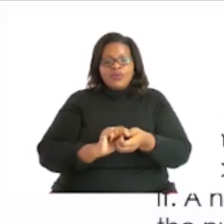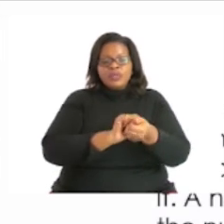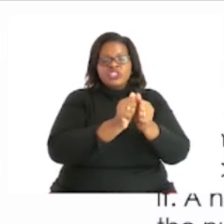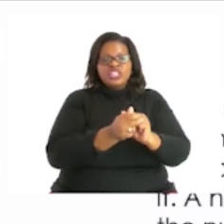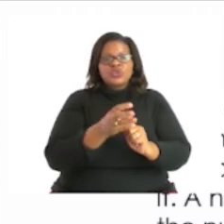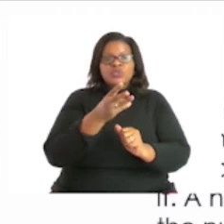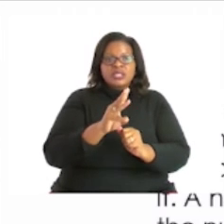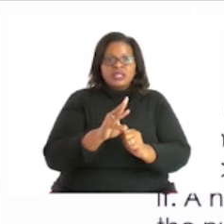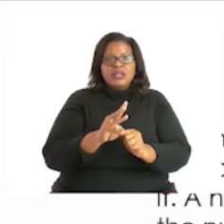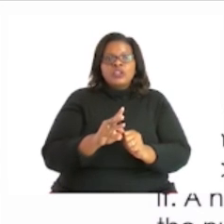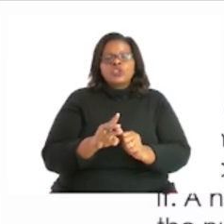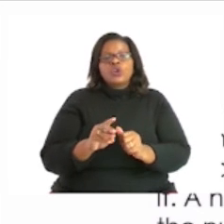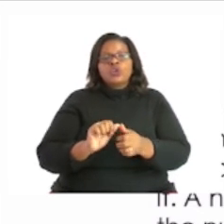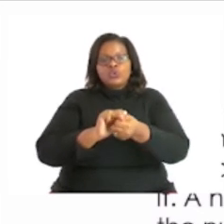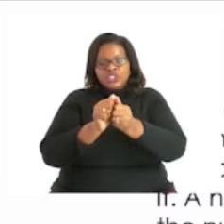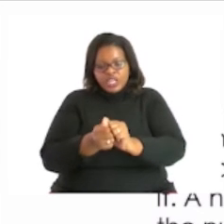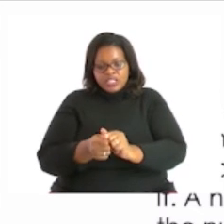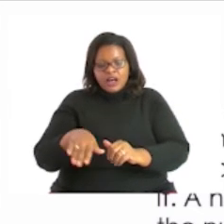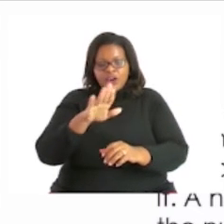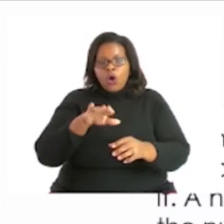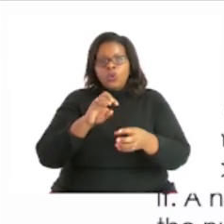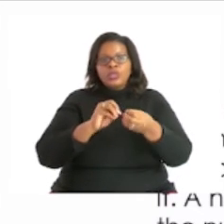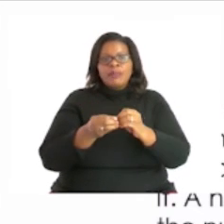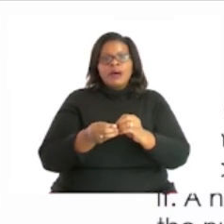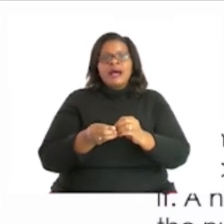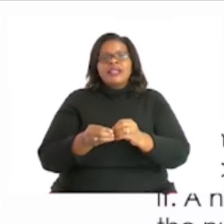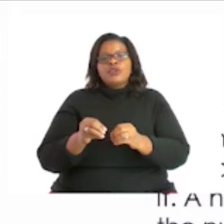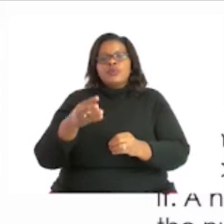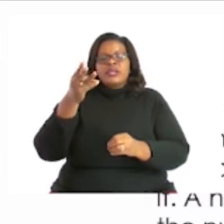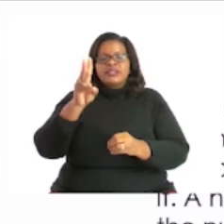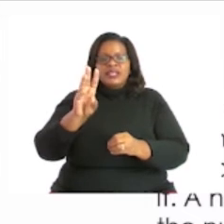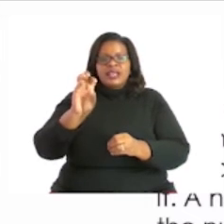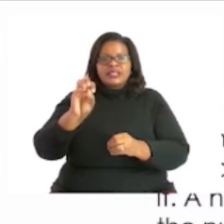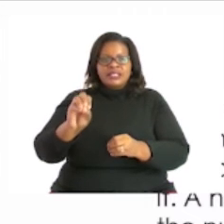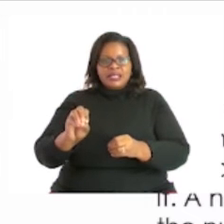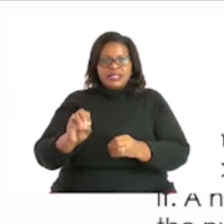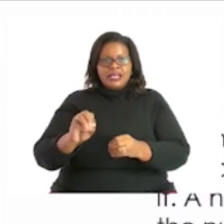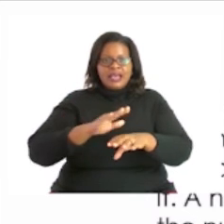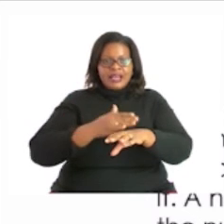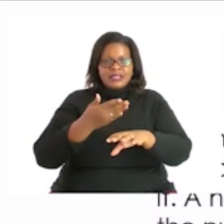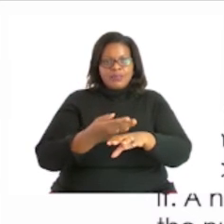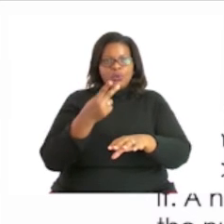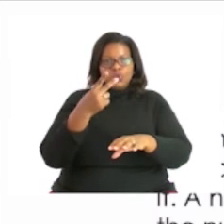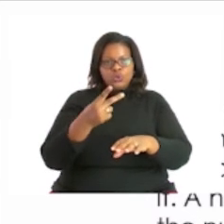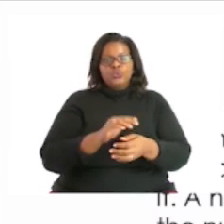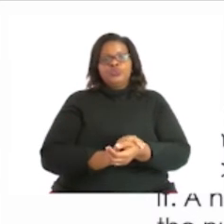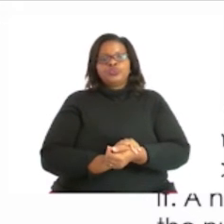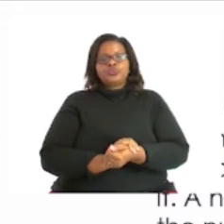to the nearest 10 becomes 60. Example 2.